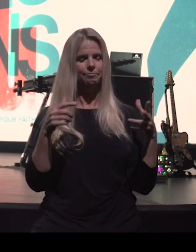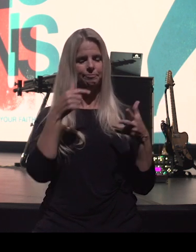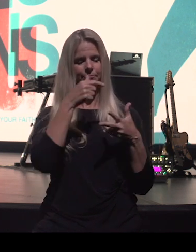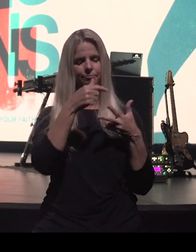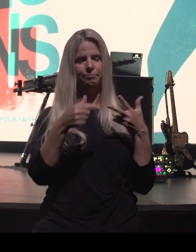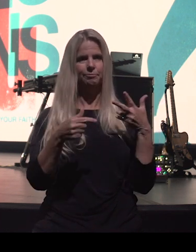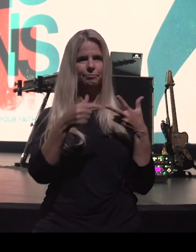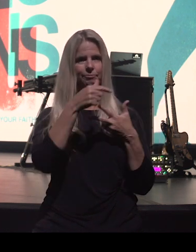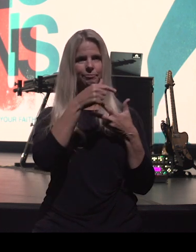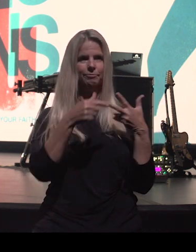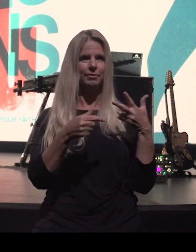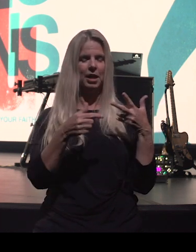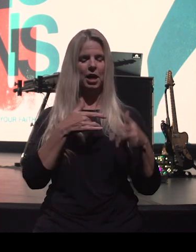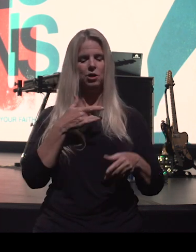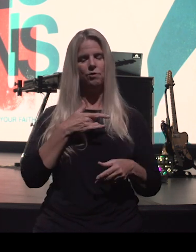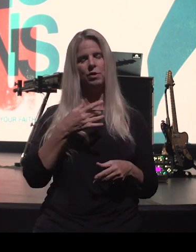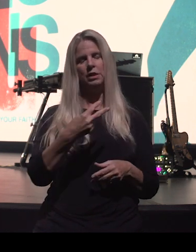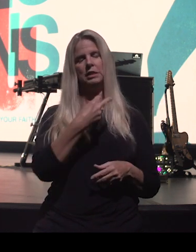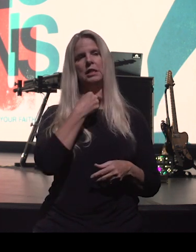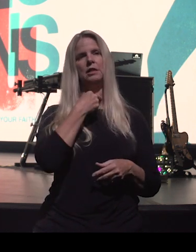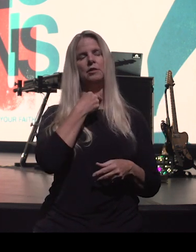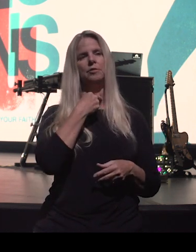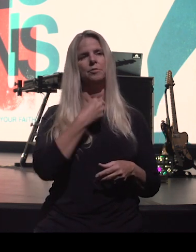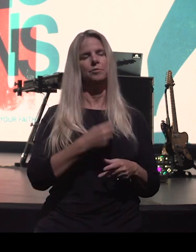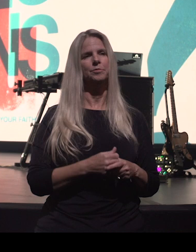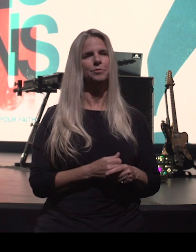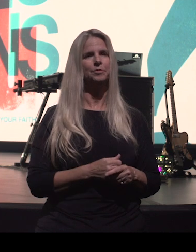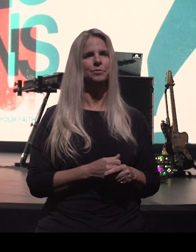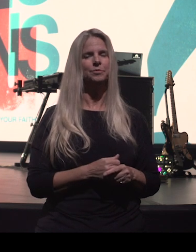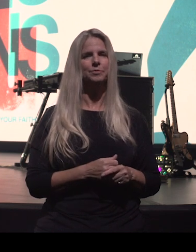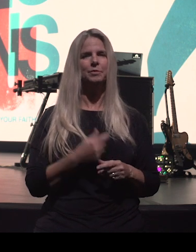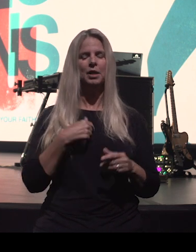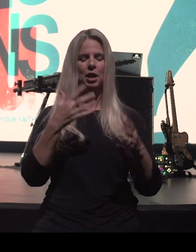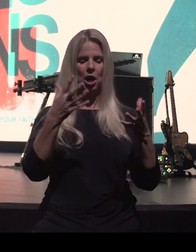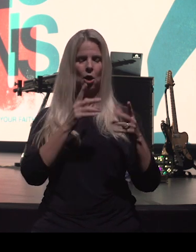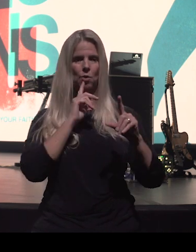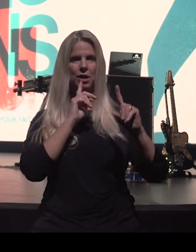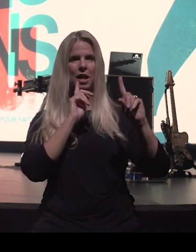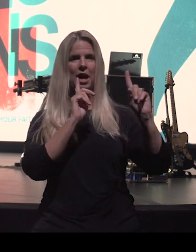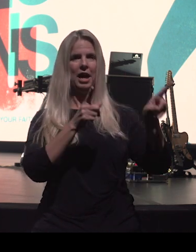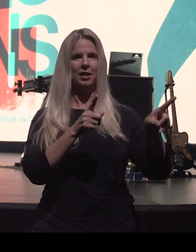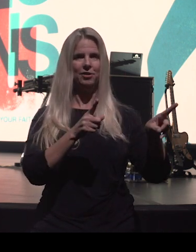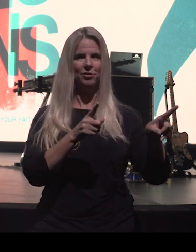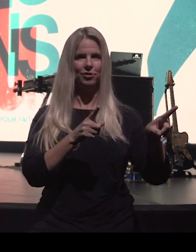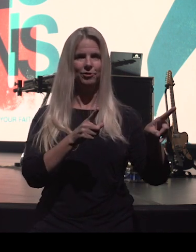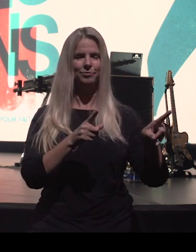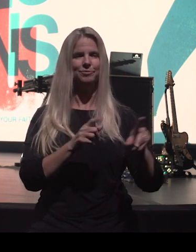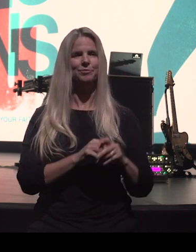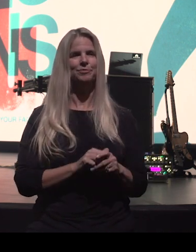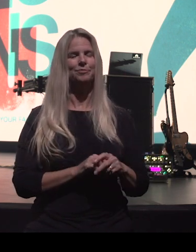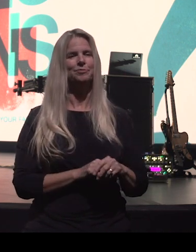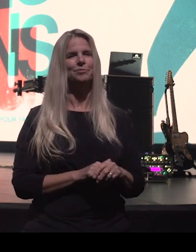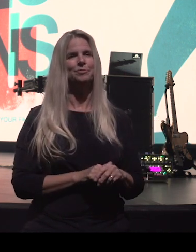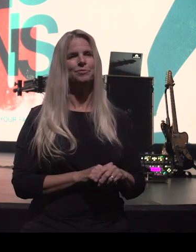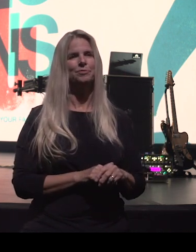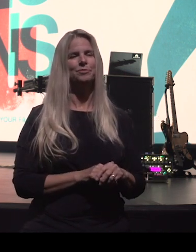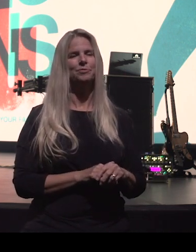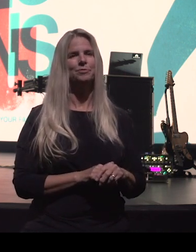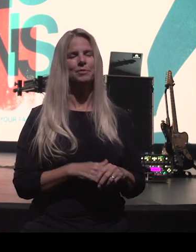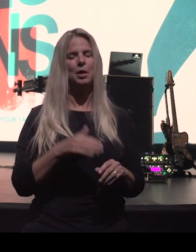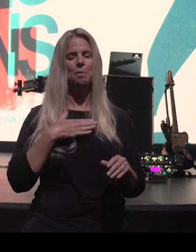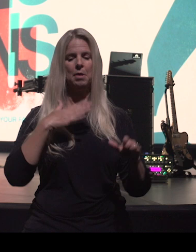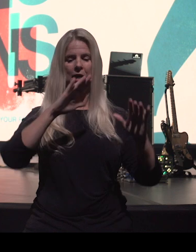It's got you stuck. I want to give you an answer of how to get a little unstuck. Okay, this is just a starting point. But here's my challenge